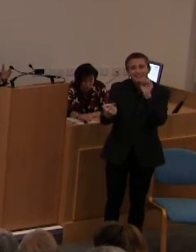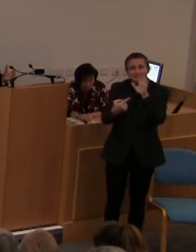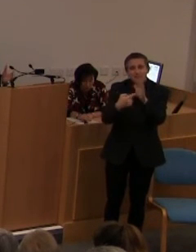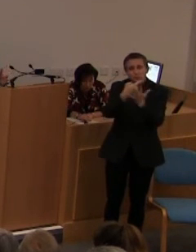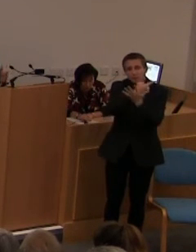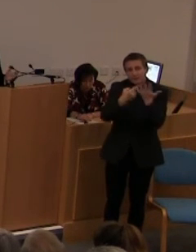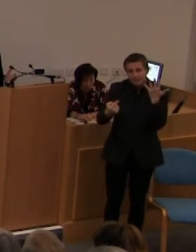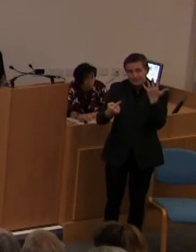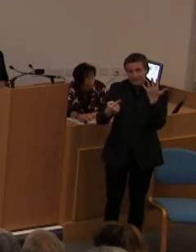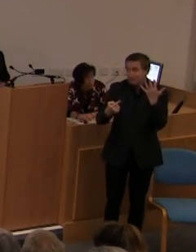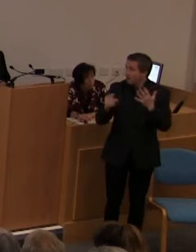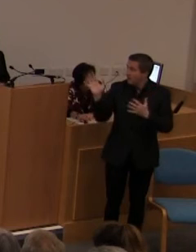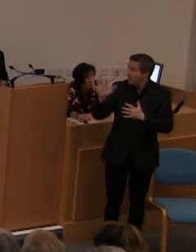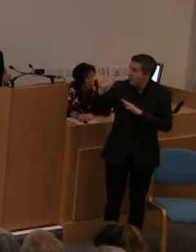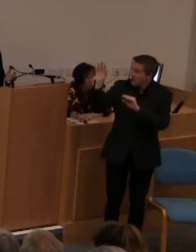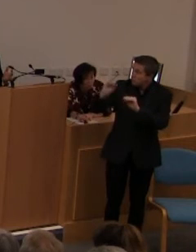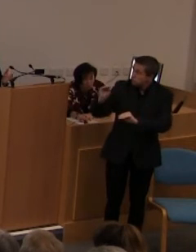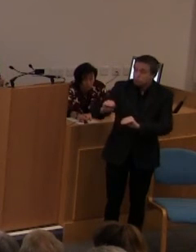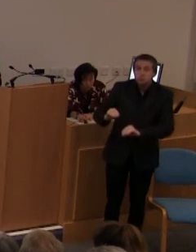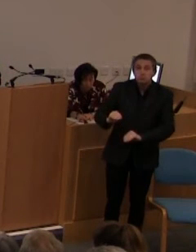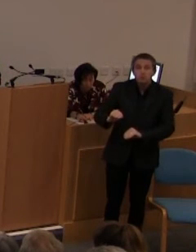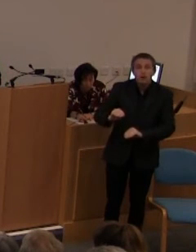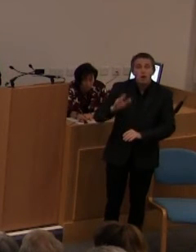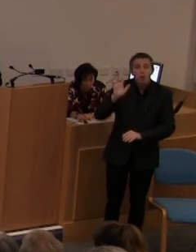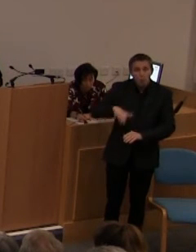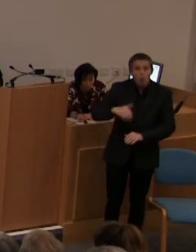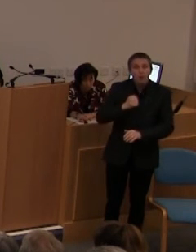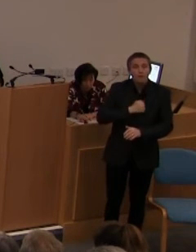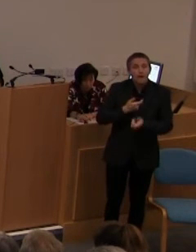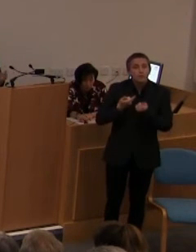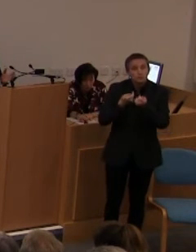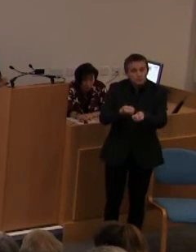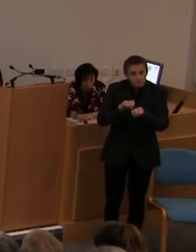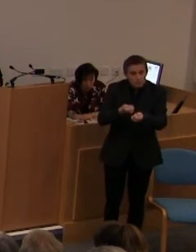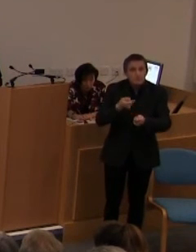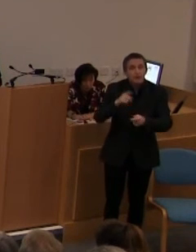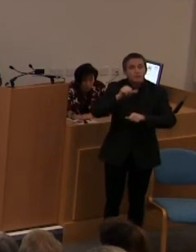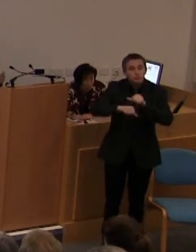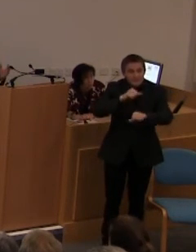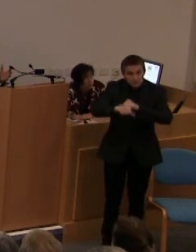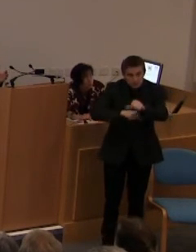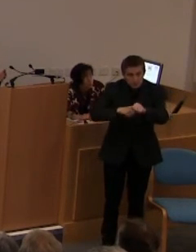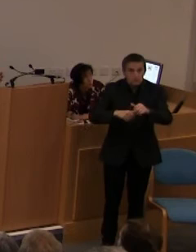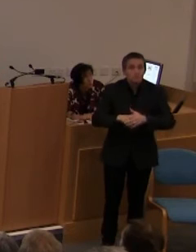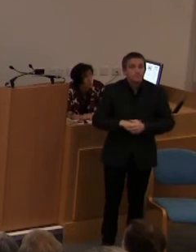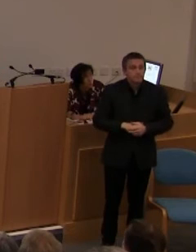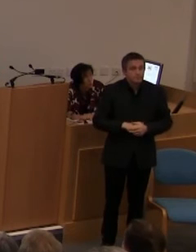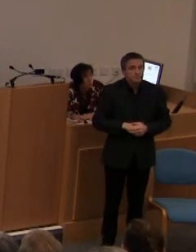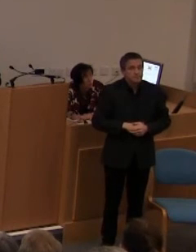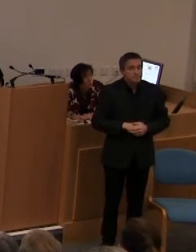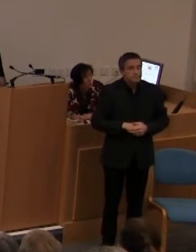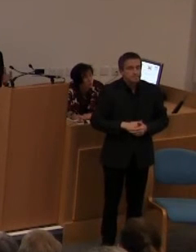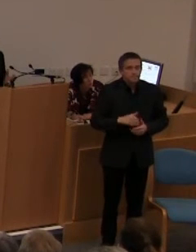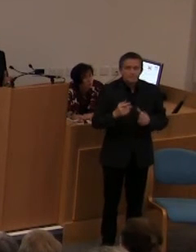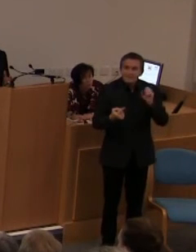all incorporated into all our treatments and procedures. We have a very strong focus